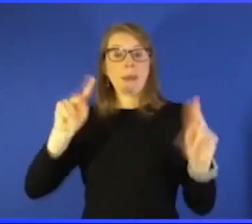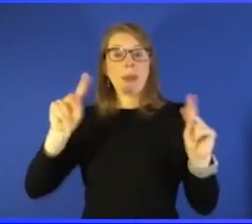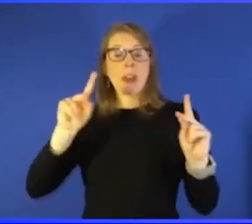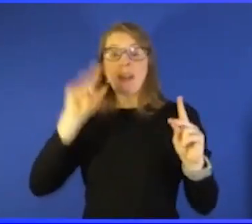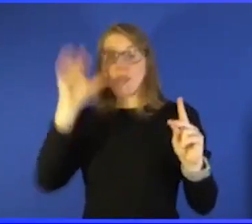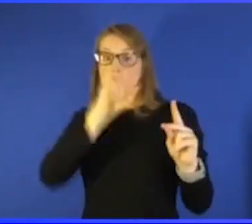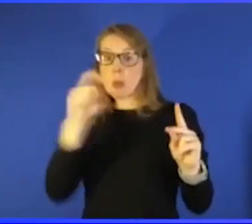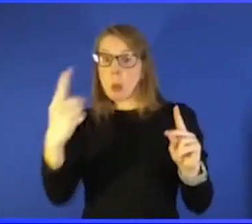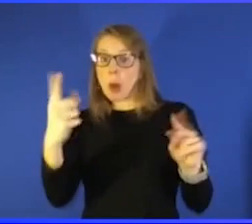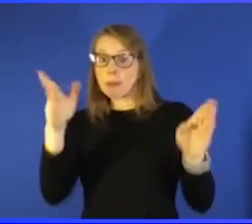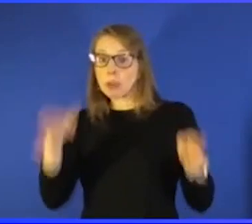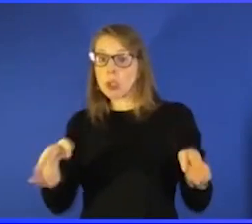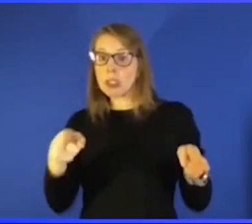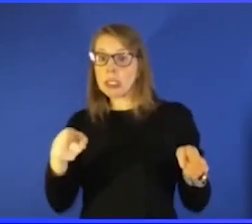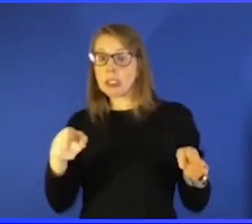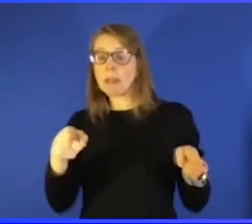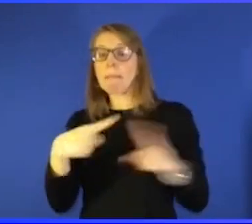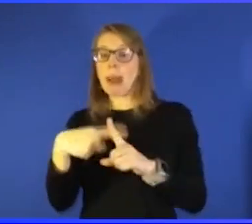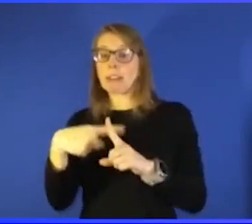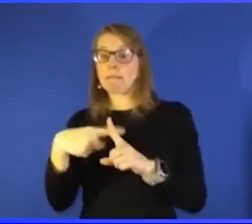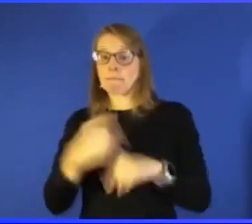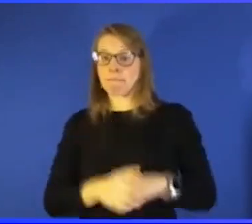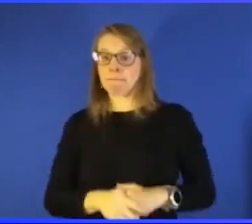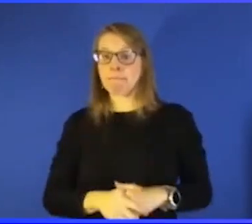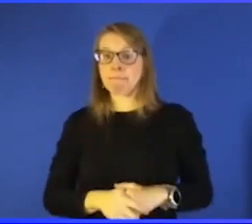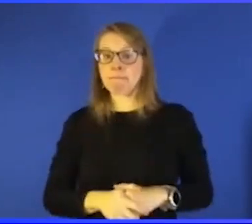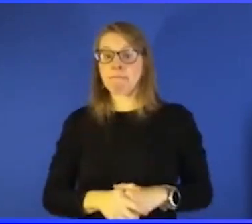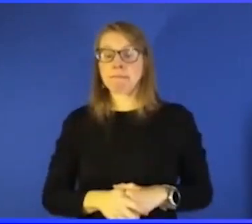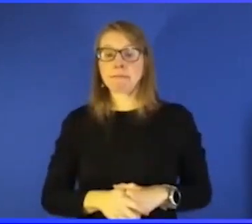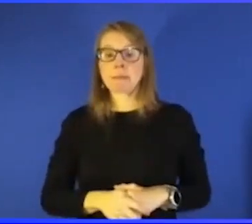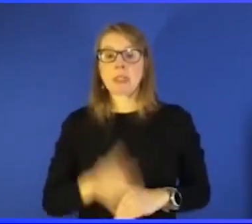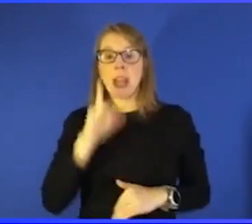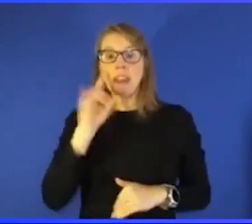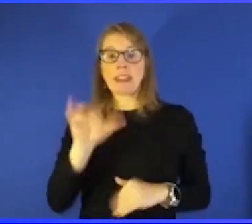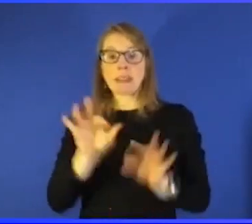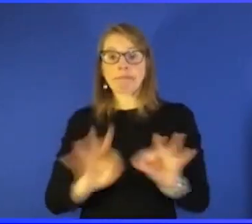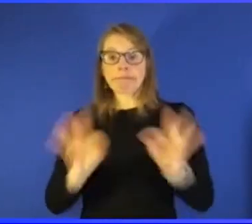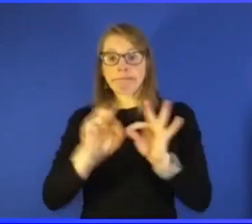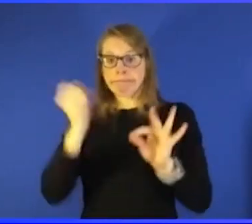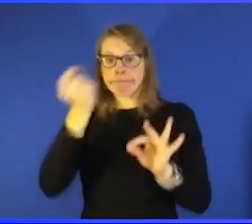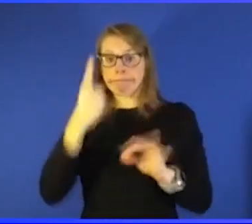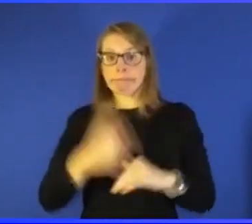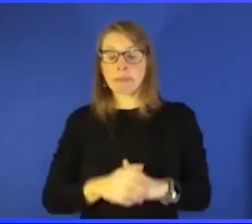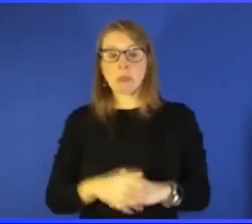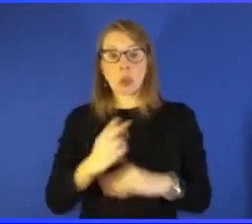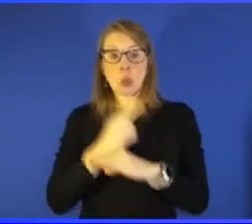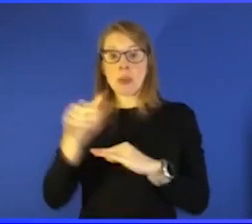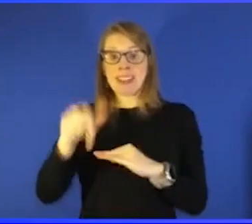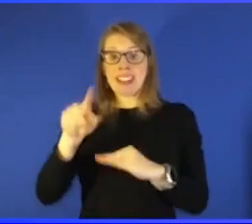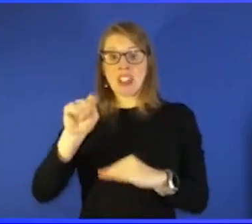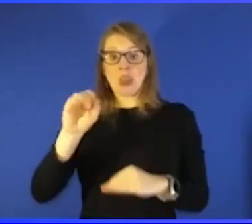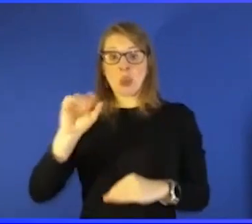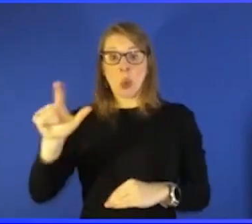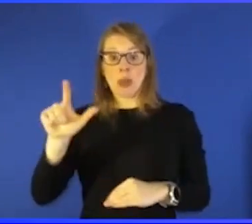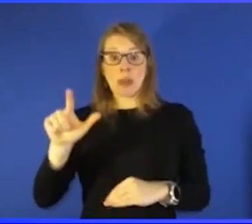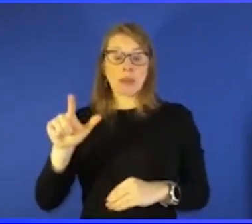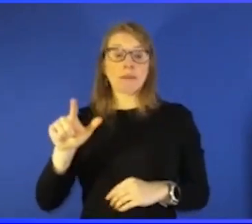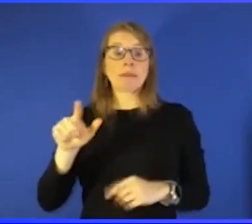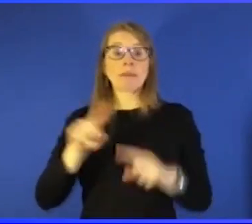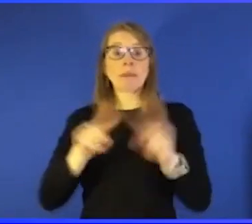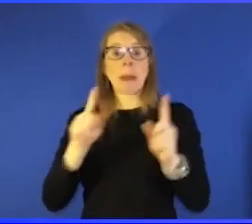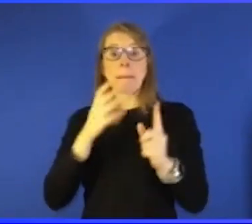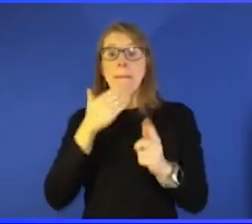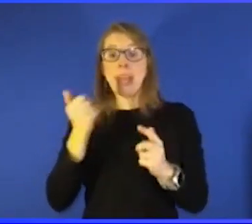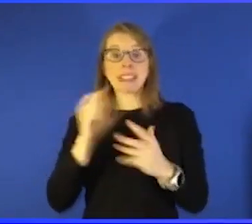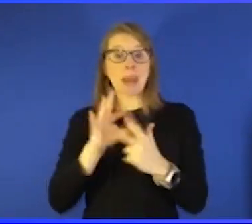those people is positive. And so I think that's important to understand. You can use this tool, but the best thing is to go get vaccinated.